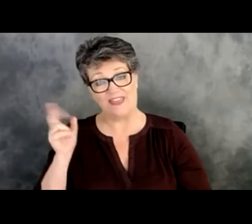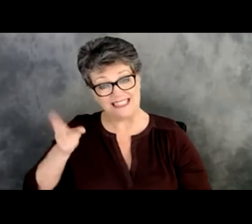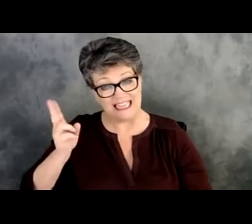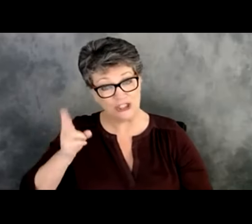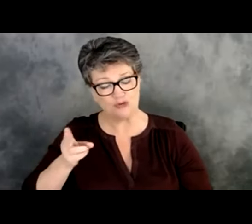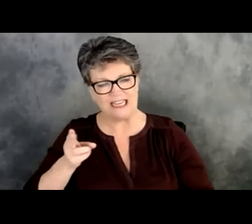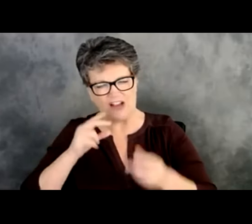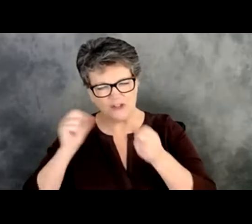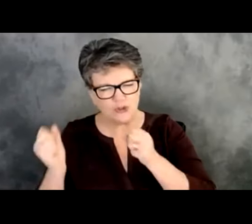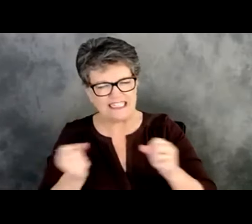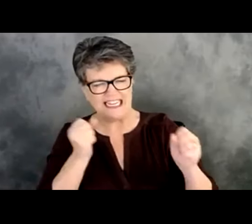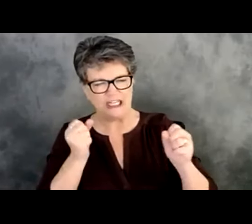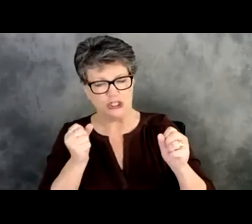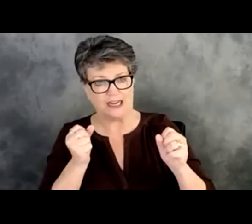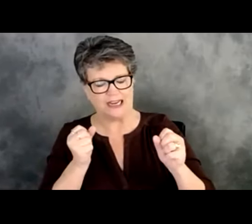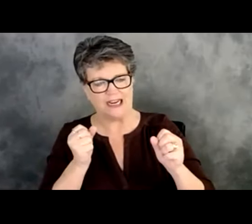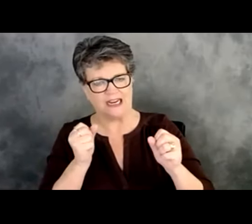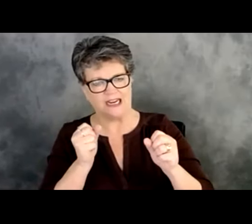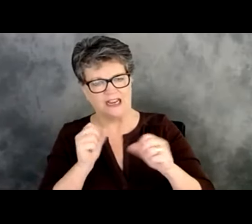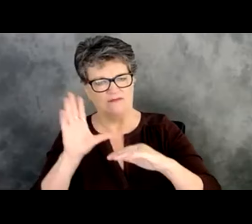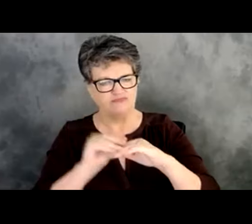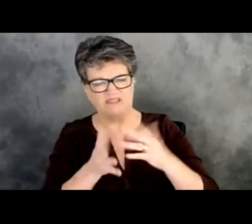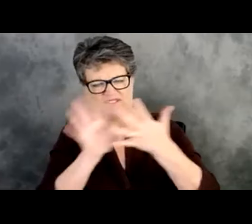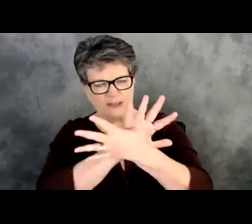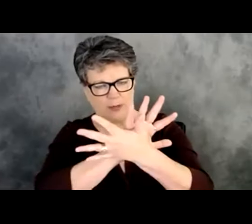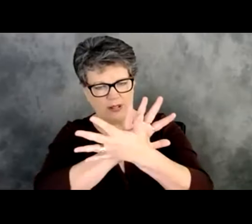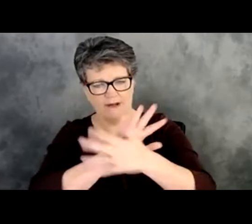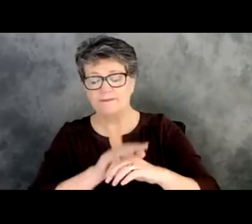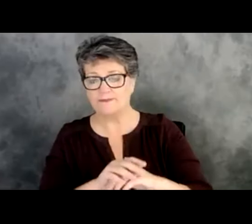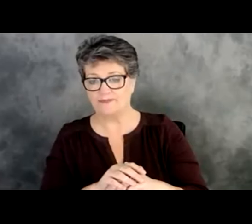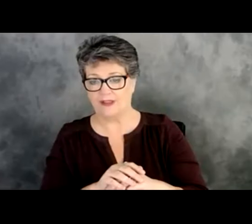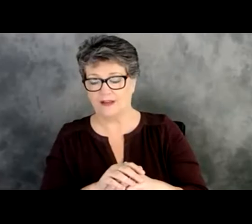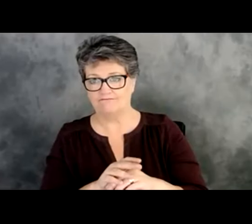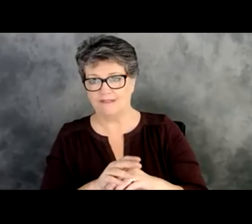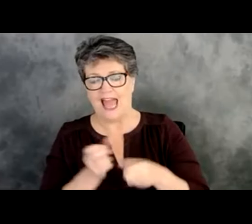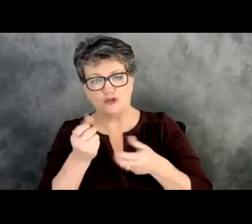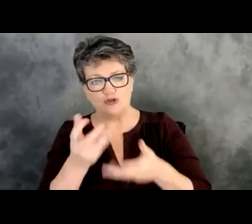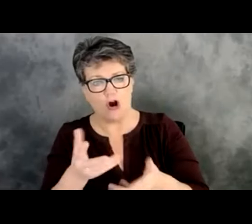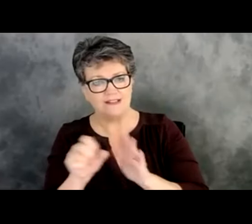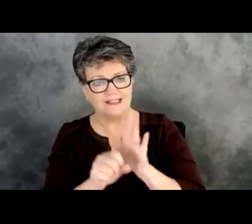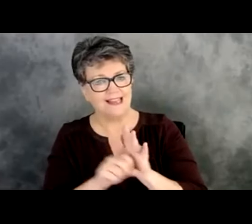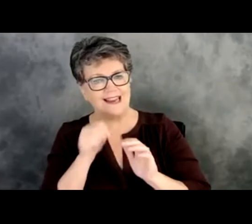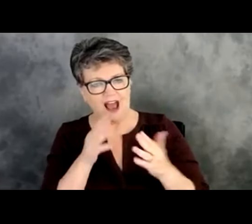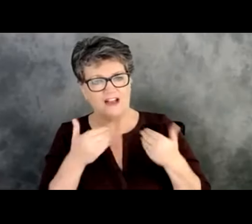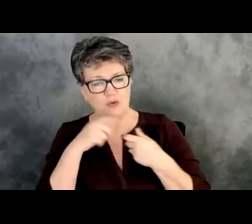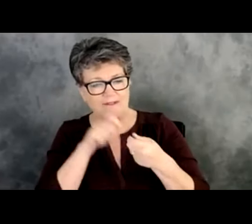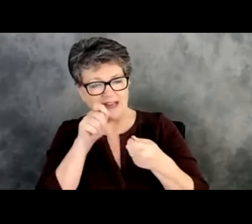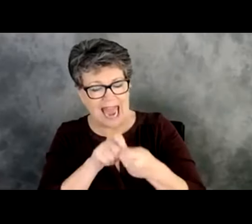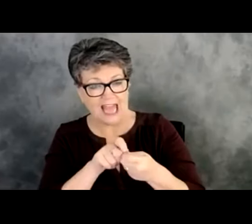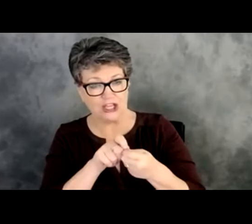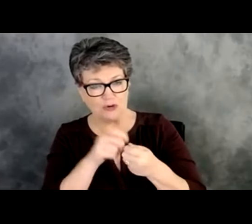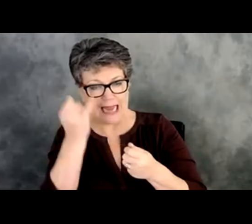strategic invisibility has led the state to not have an accurate picture of how many Californians identify